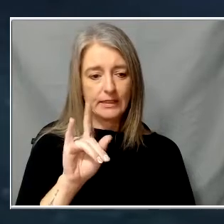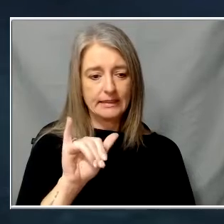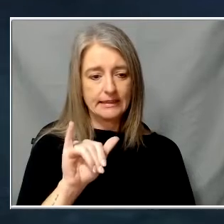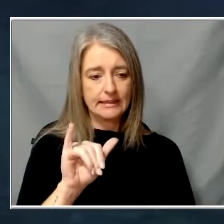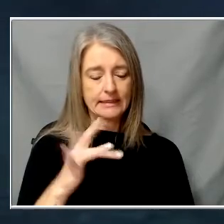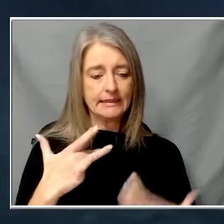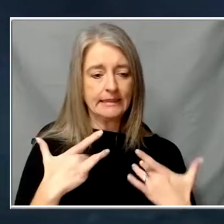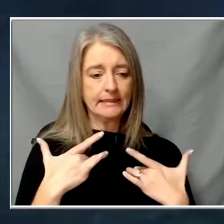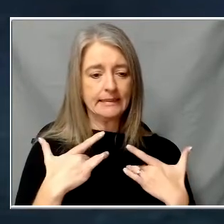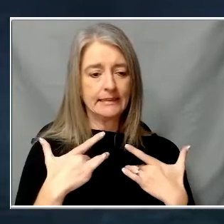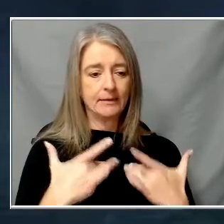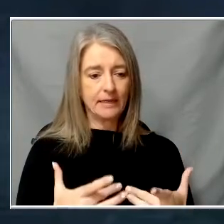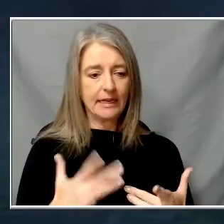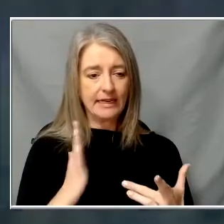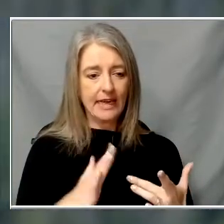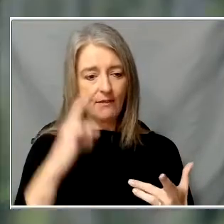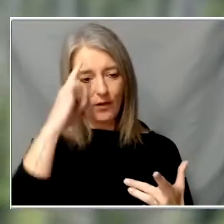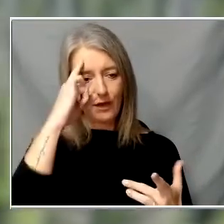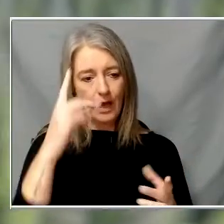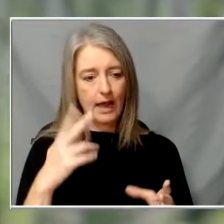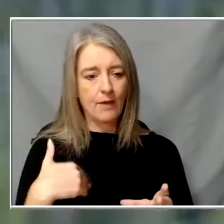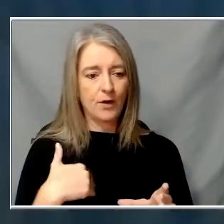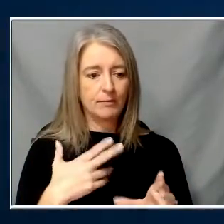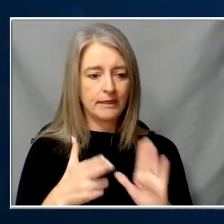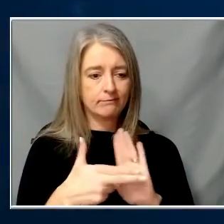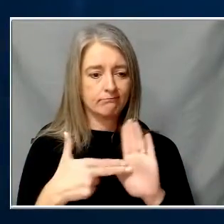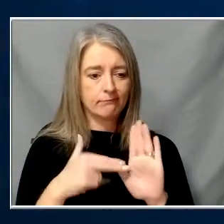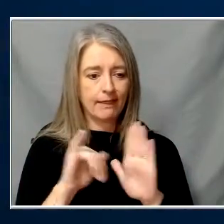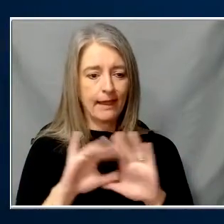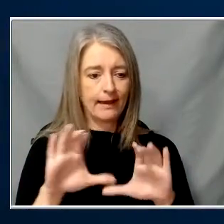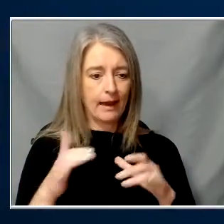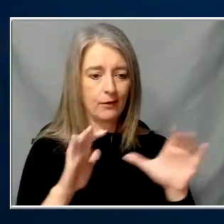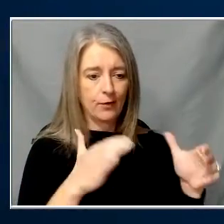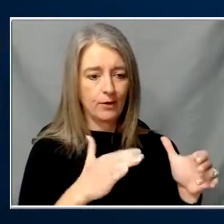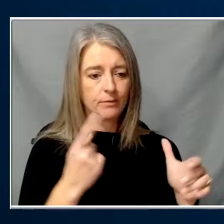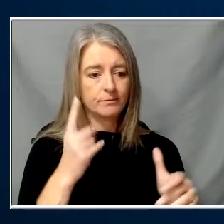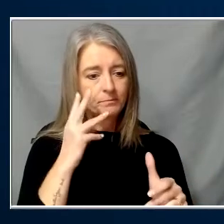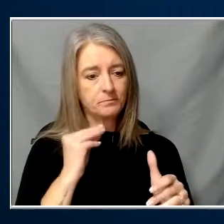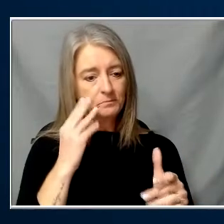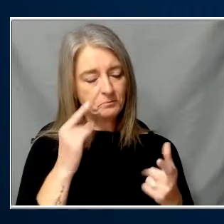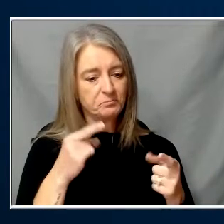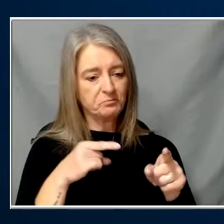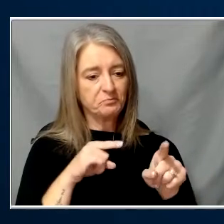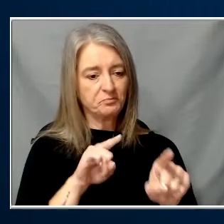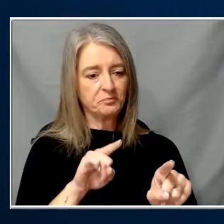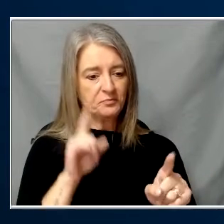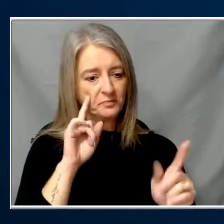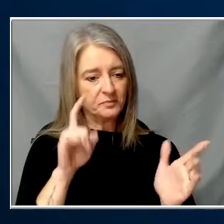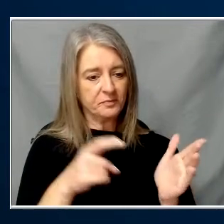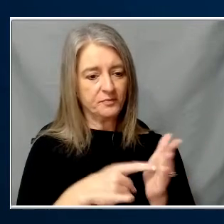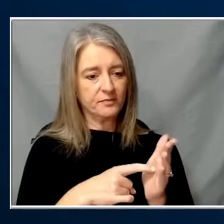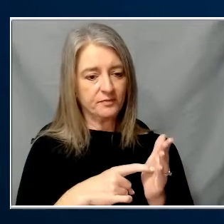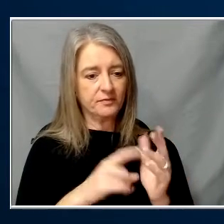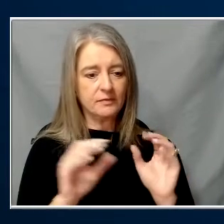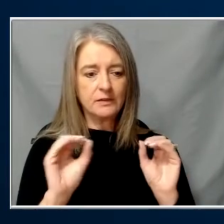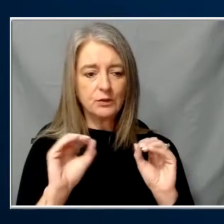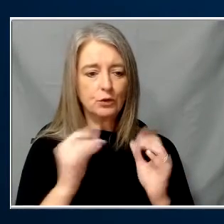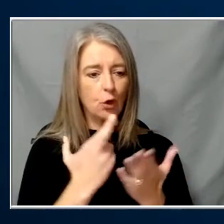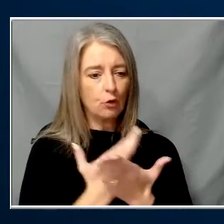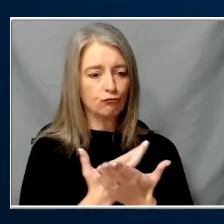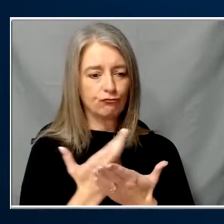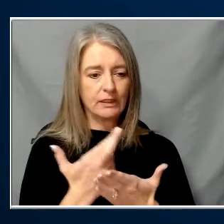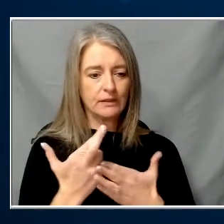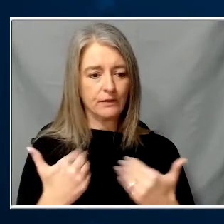that I would fall into one of those categories, but throughout my experience, one of the things that I noticed was there were no resources for